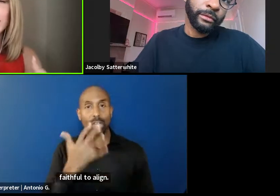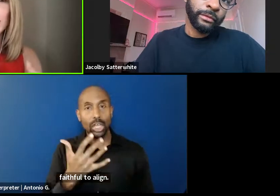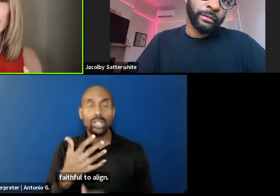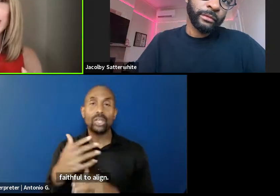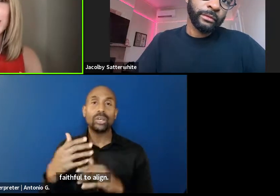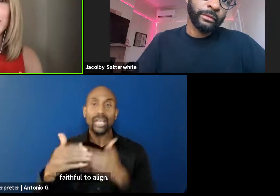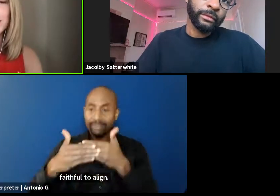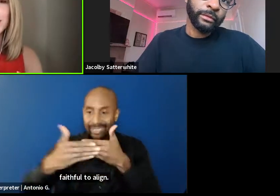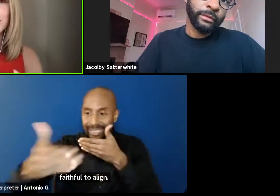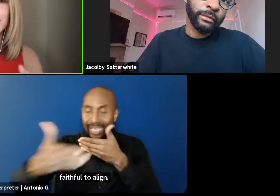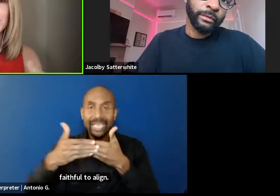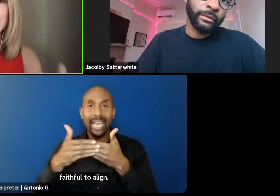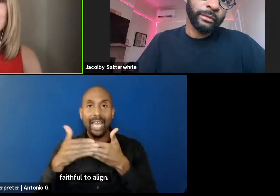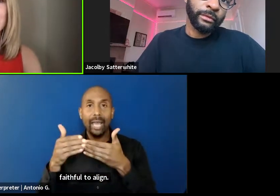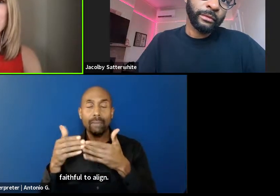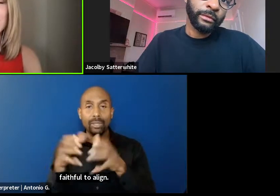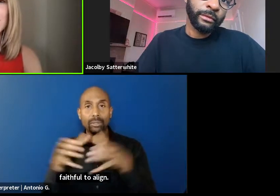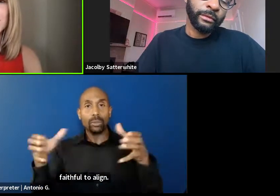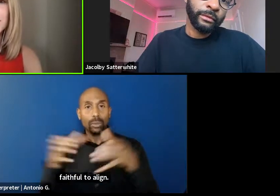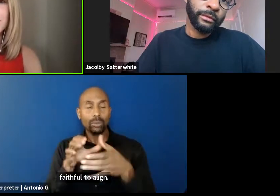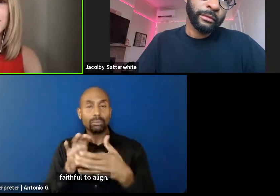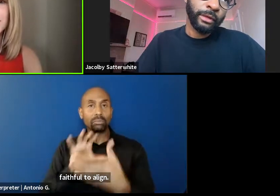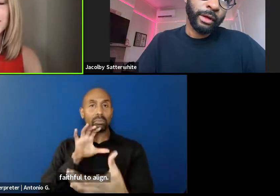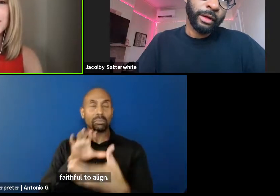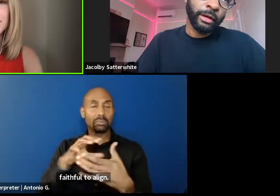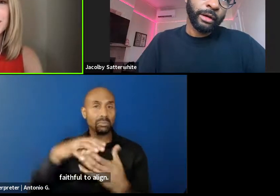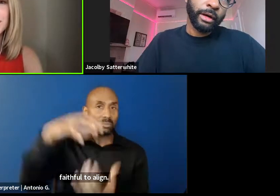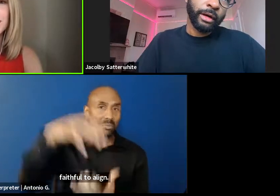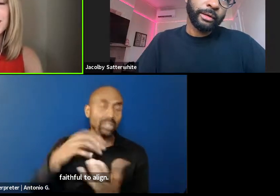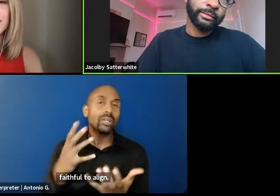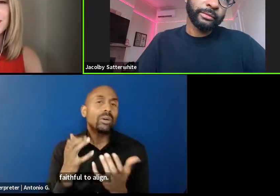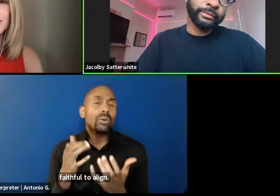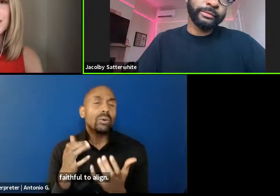you approach that process of translation.